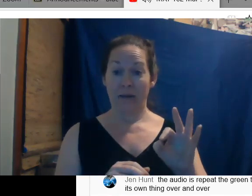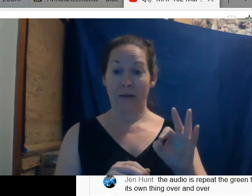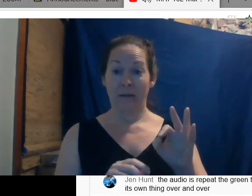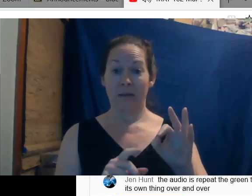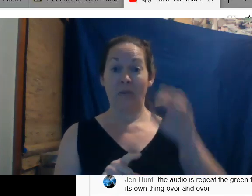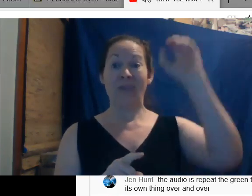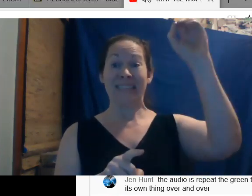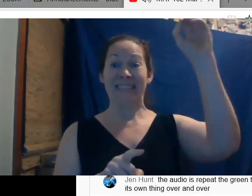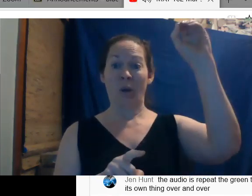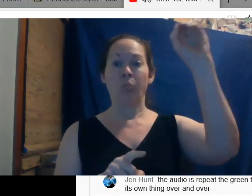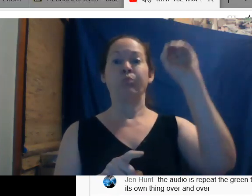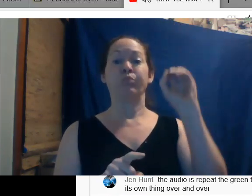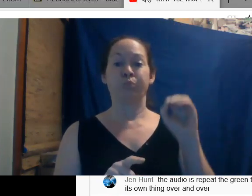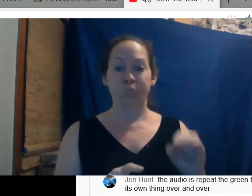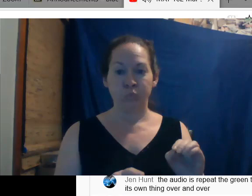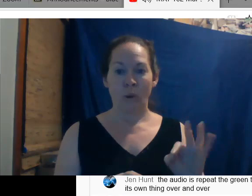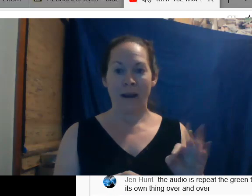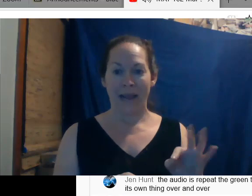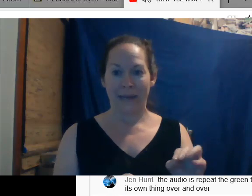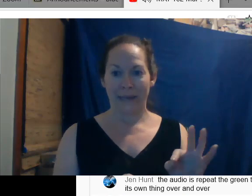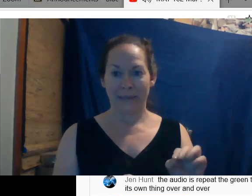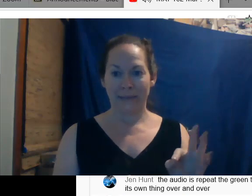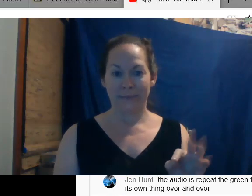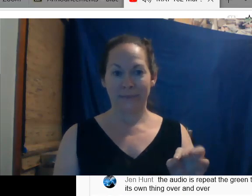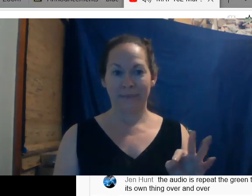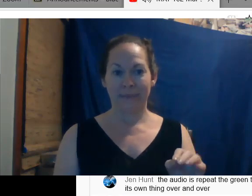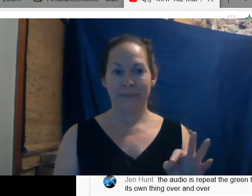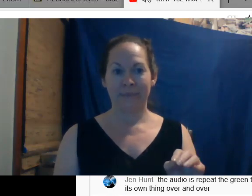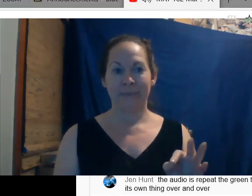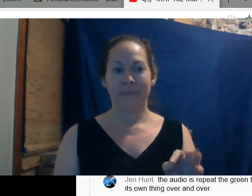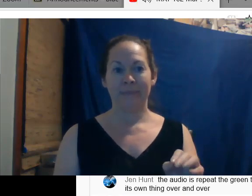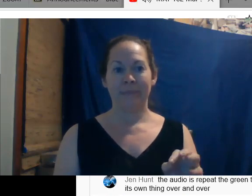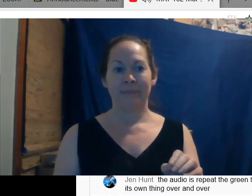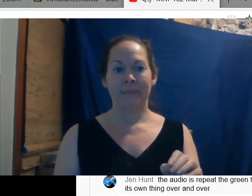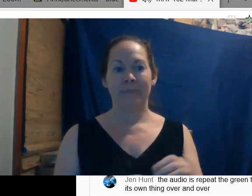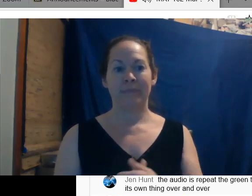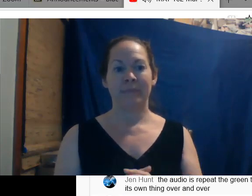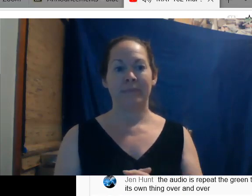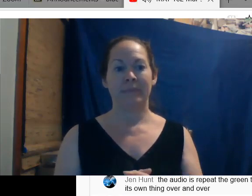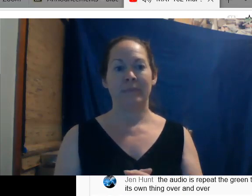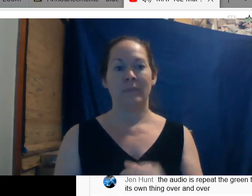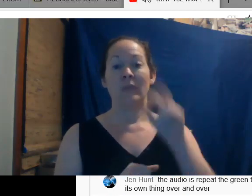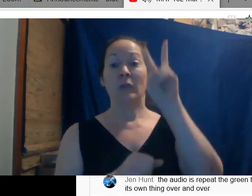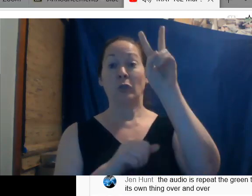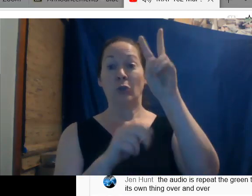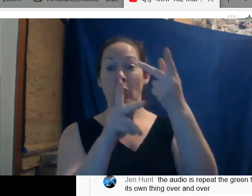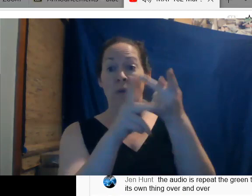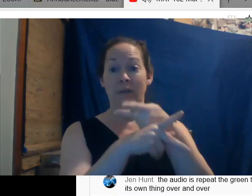that I'm looking at, that I'm now doing my division with, is here. And so 2 times 36 is 72.